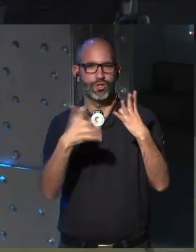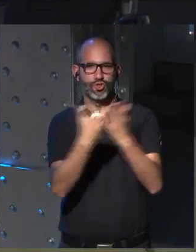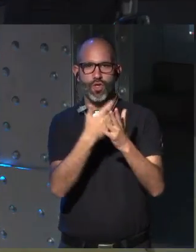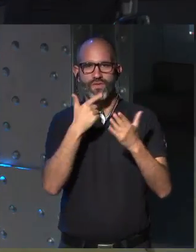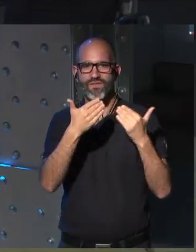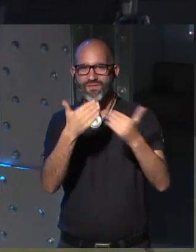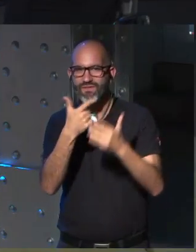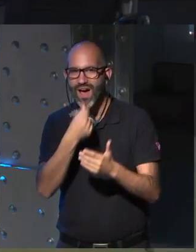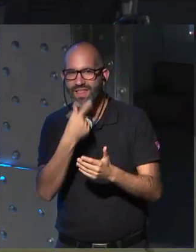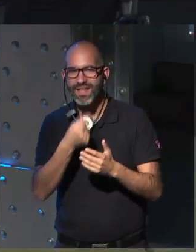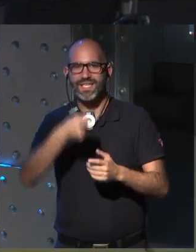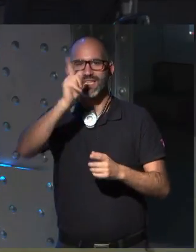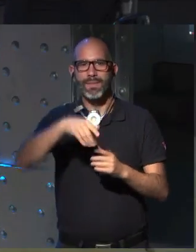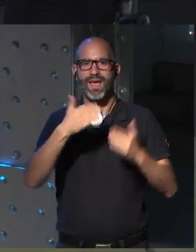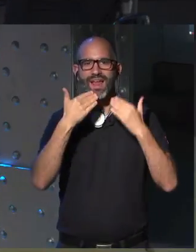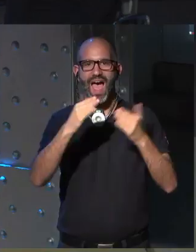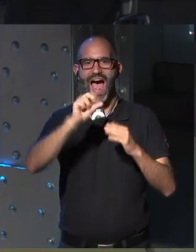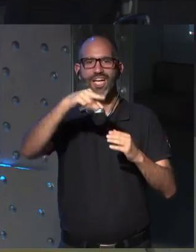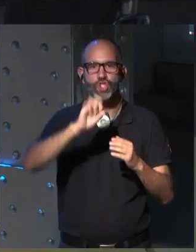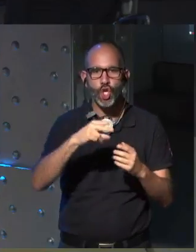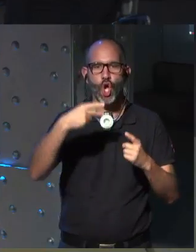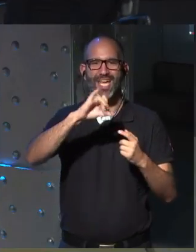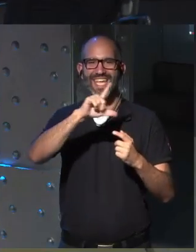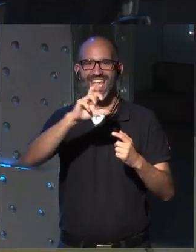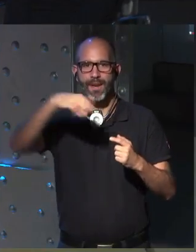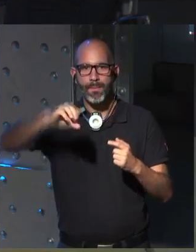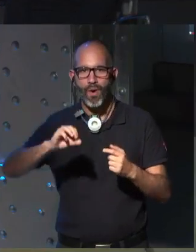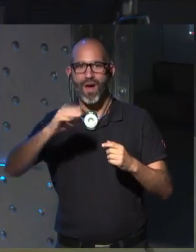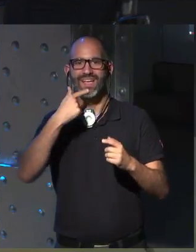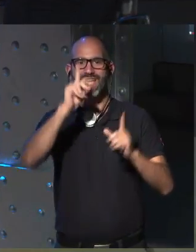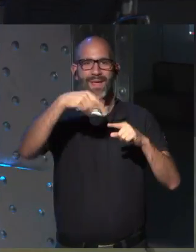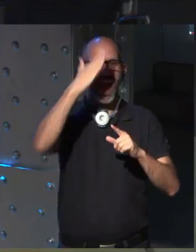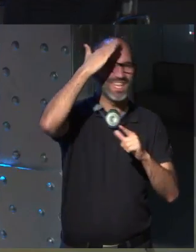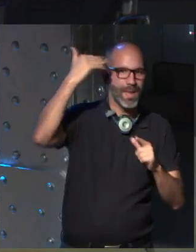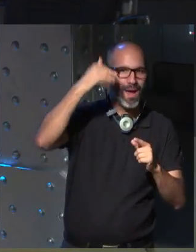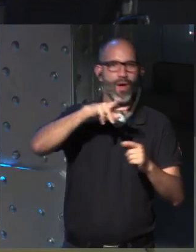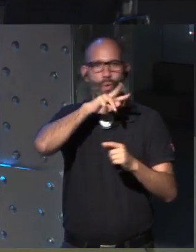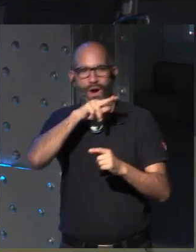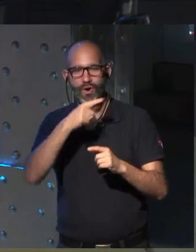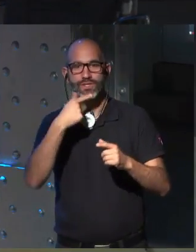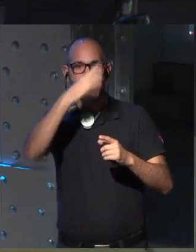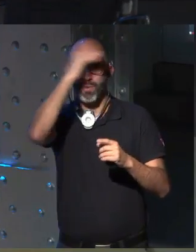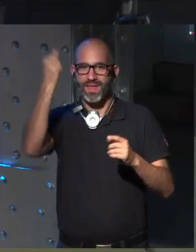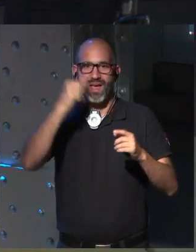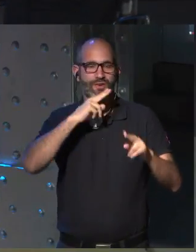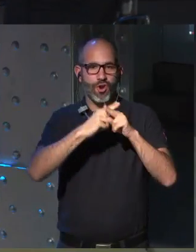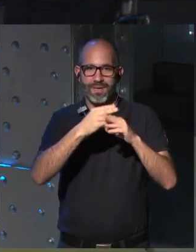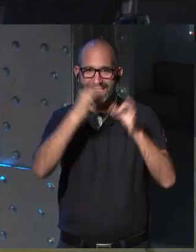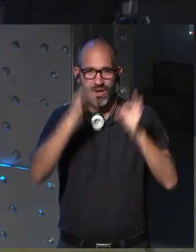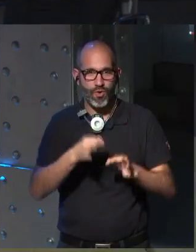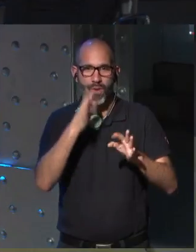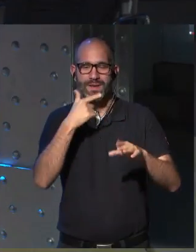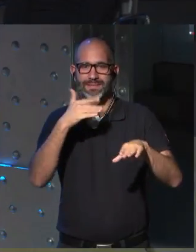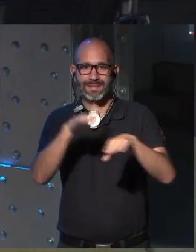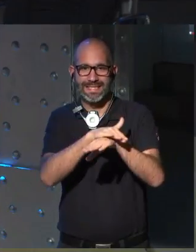for making life so easy. And of course, Antonio, Guillermo, Nacho, who have been working around, Gemma and Juanjo as well. I'll